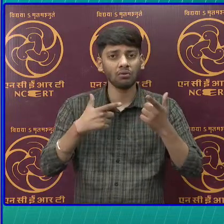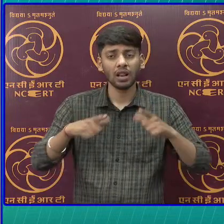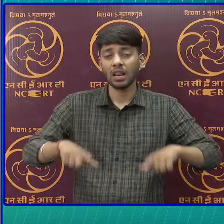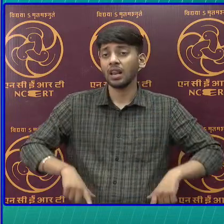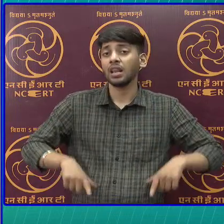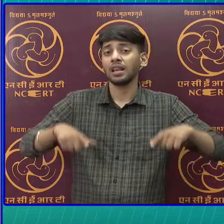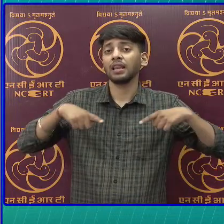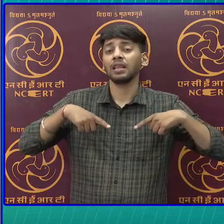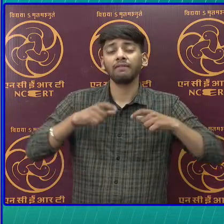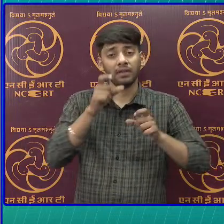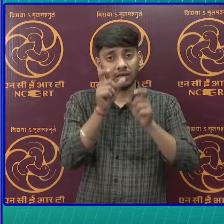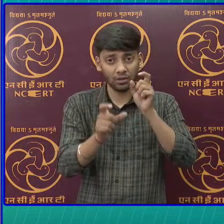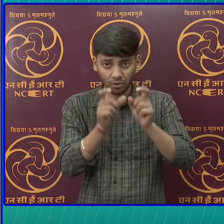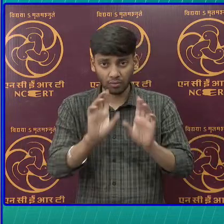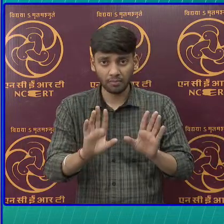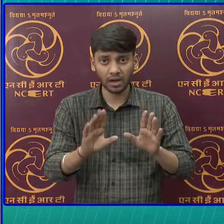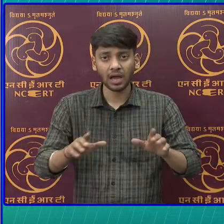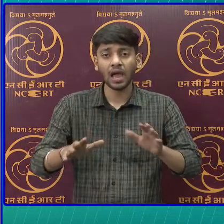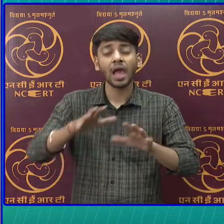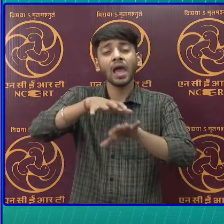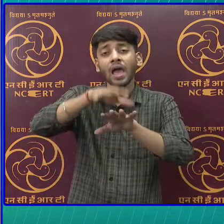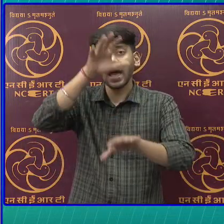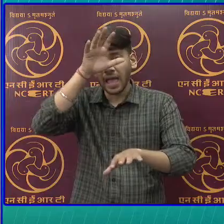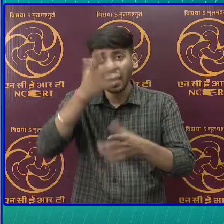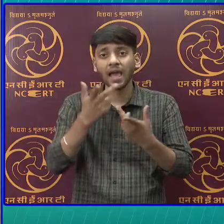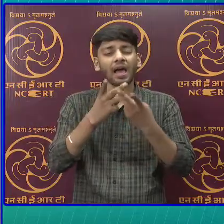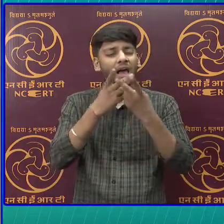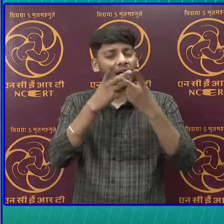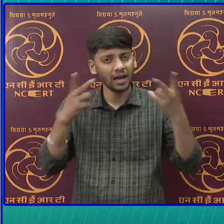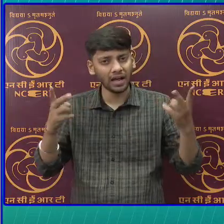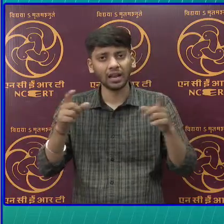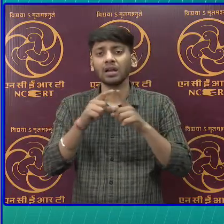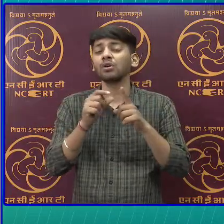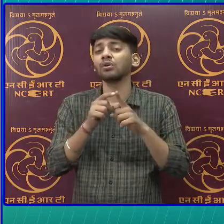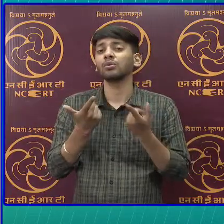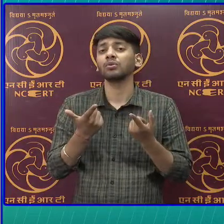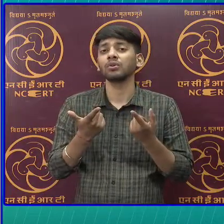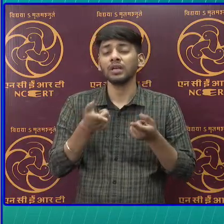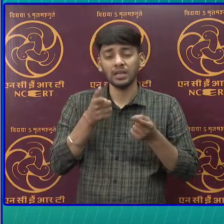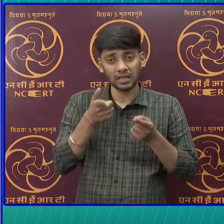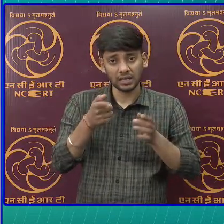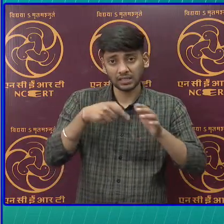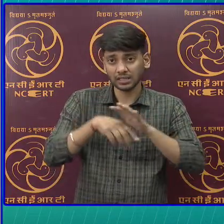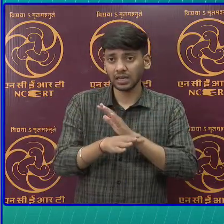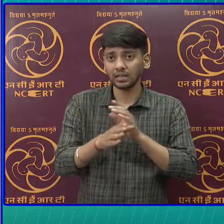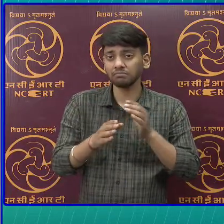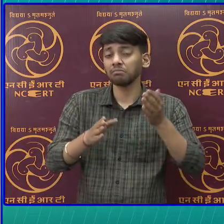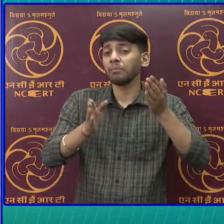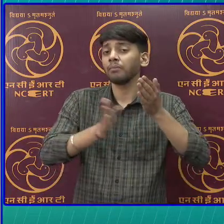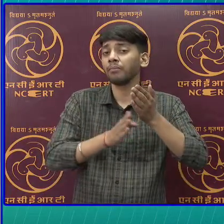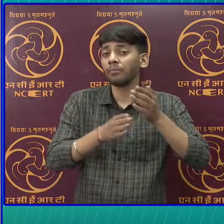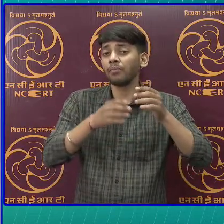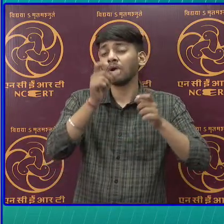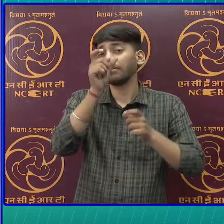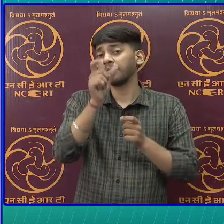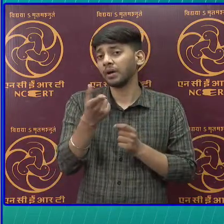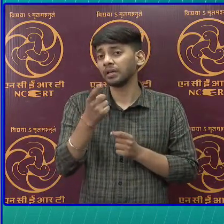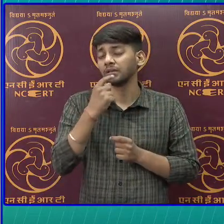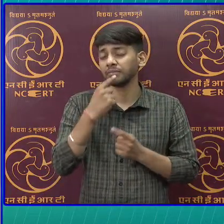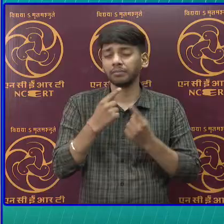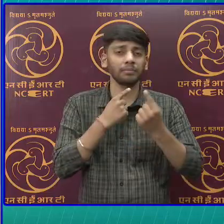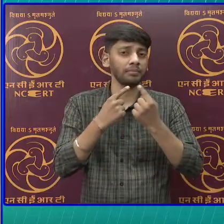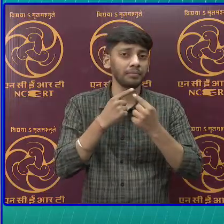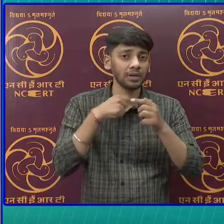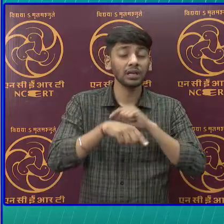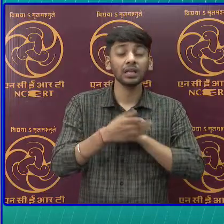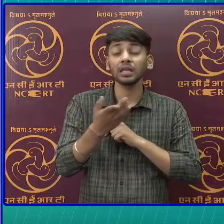like animal, we kill animal. So, here poet says killing a tree. Why? Because